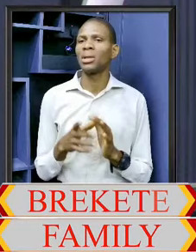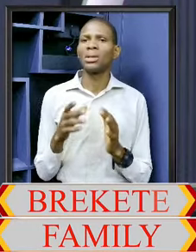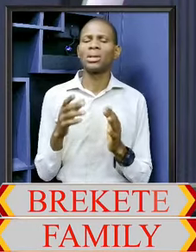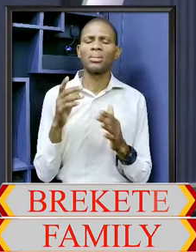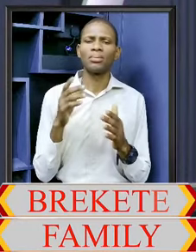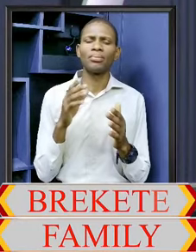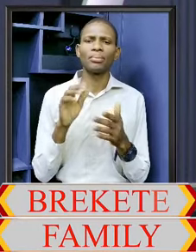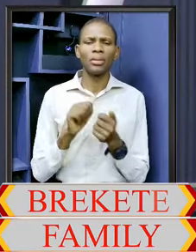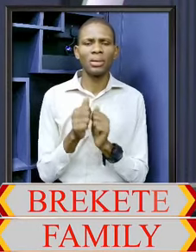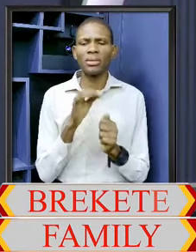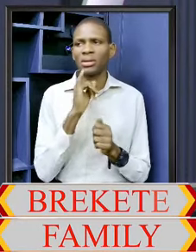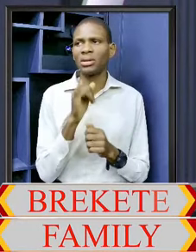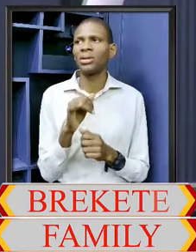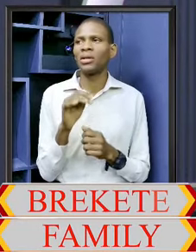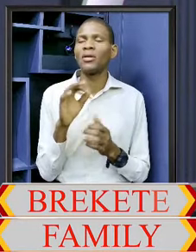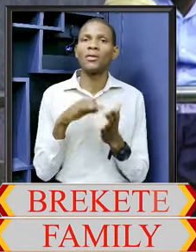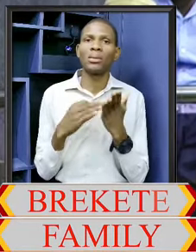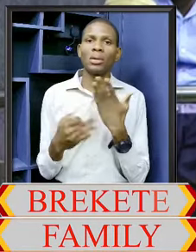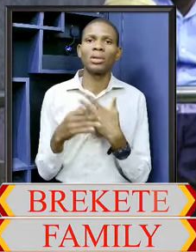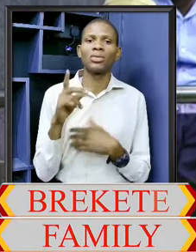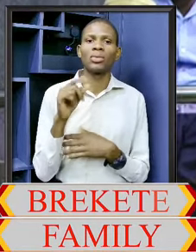say